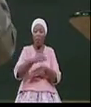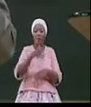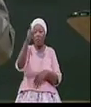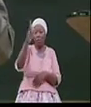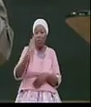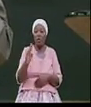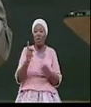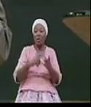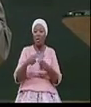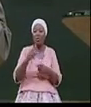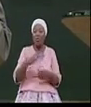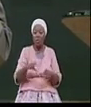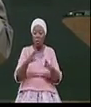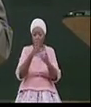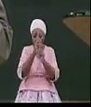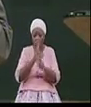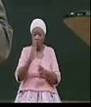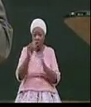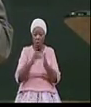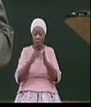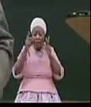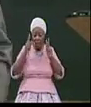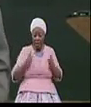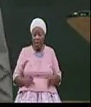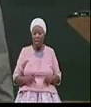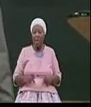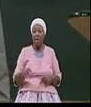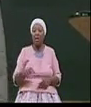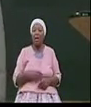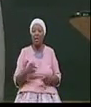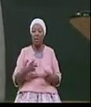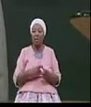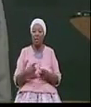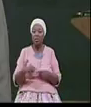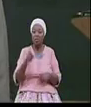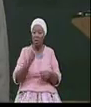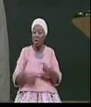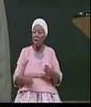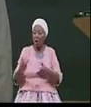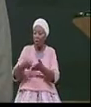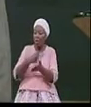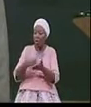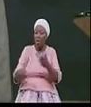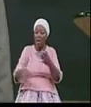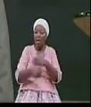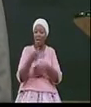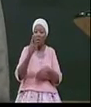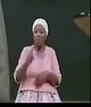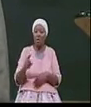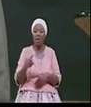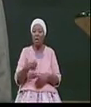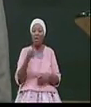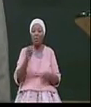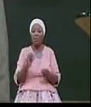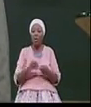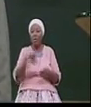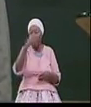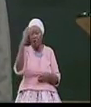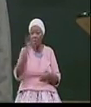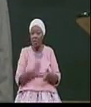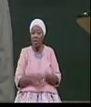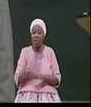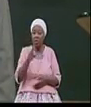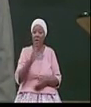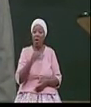your own personality. I don't want to suffer by correcting anybody anymore. Because of that, you're